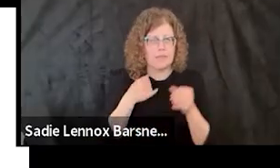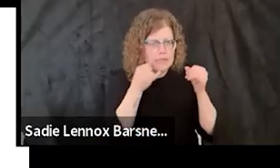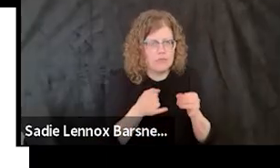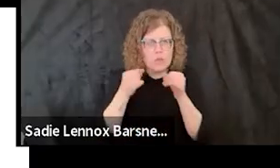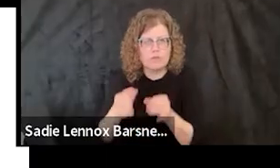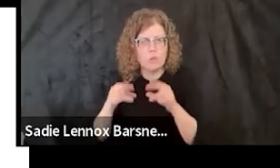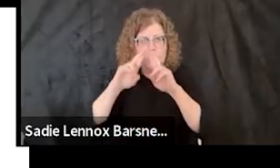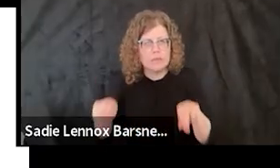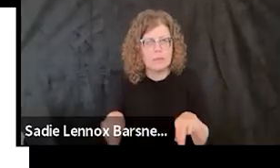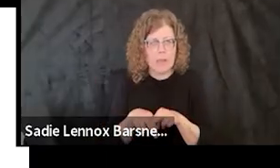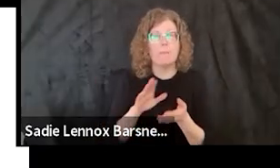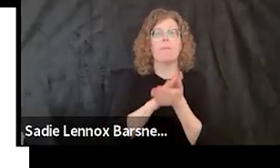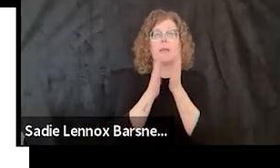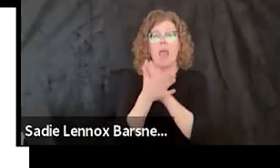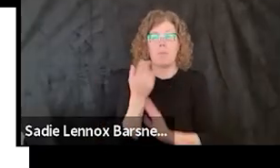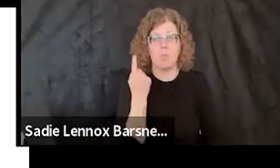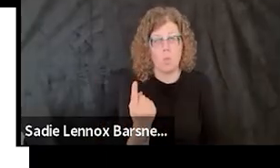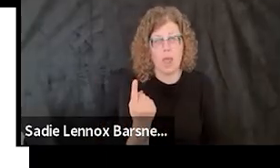PDF.